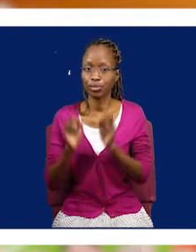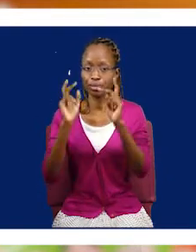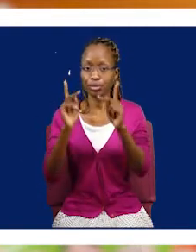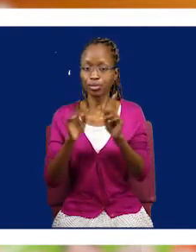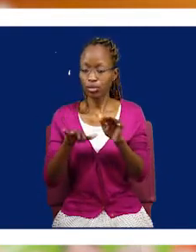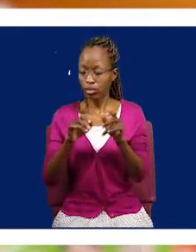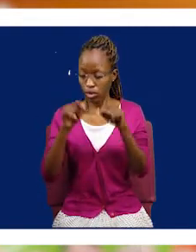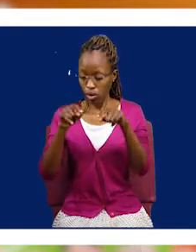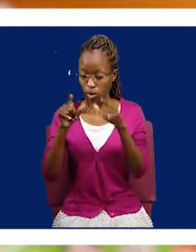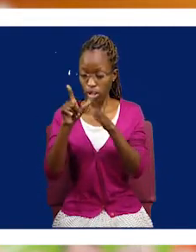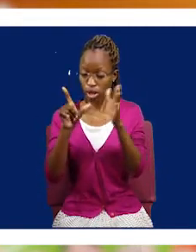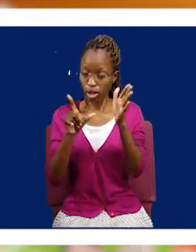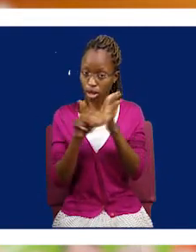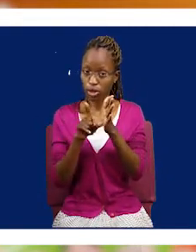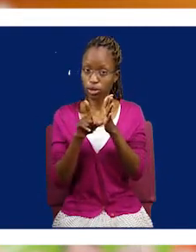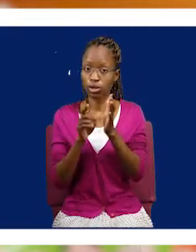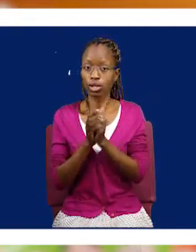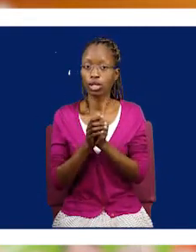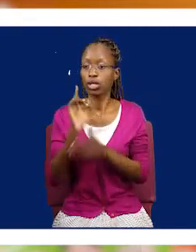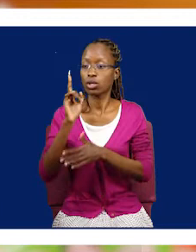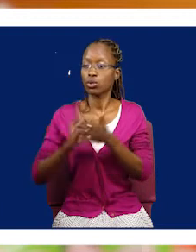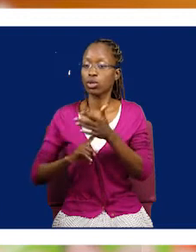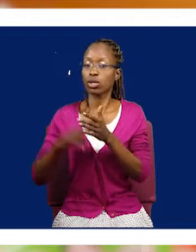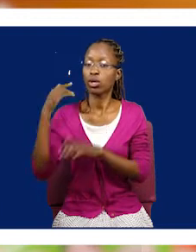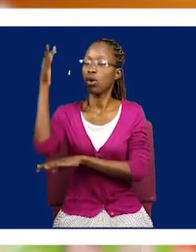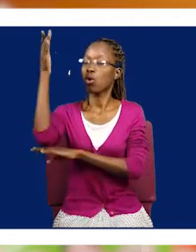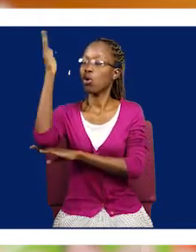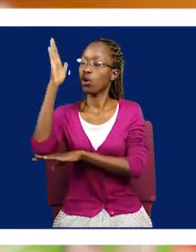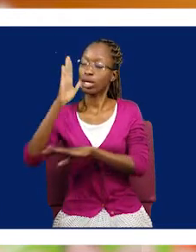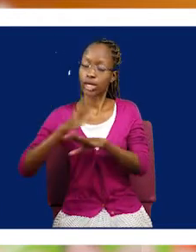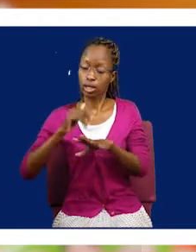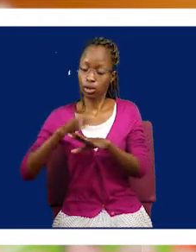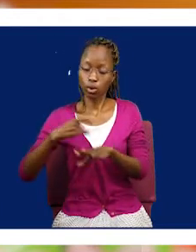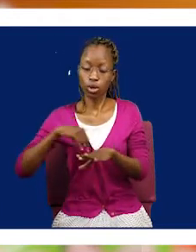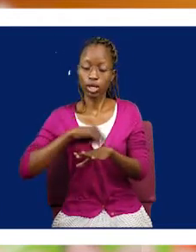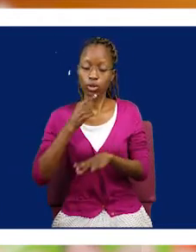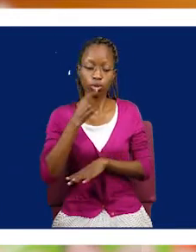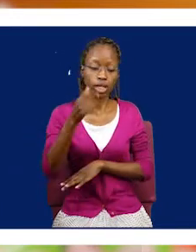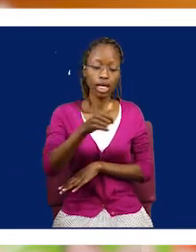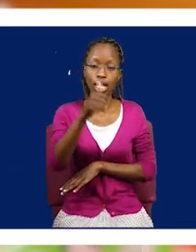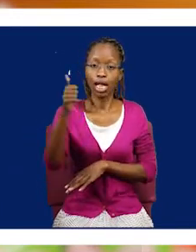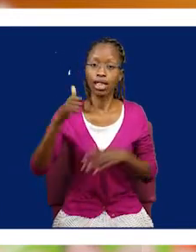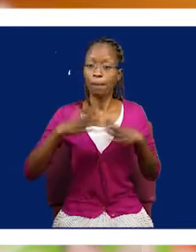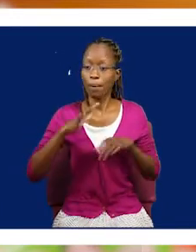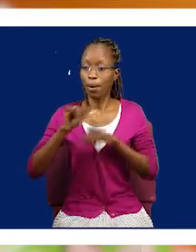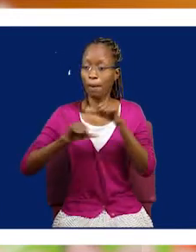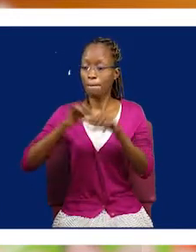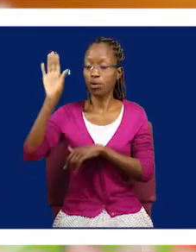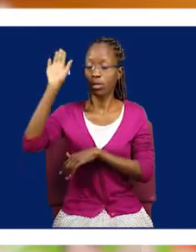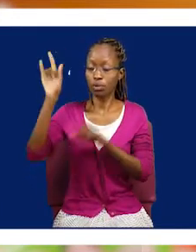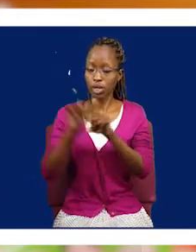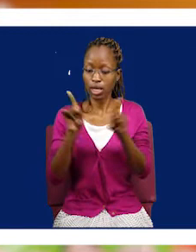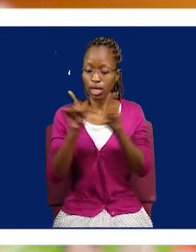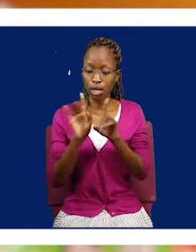right? Our lesson today, boys and girls, is God is calling us to tell others about him,